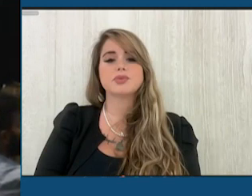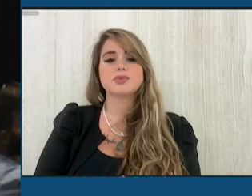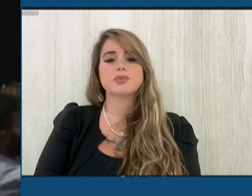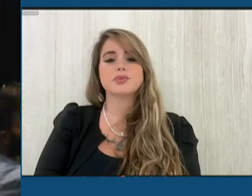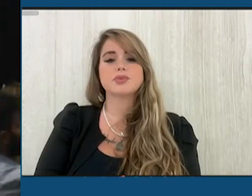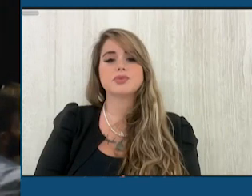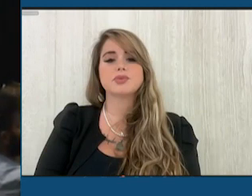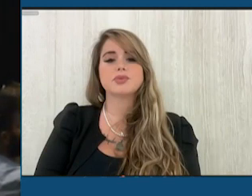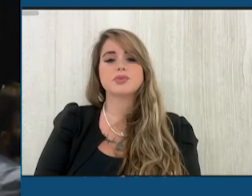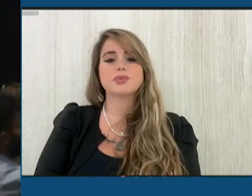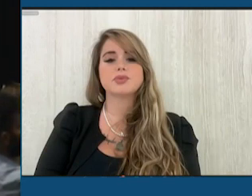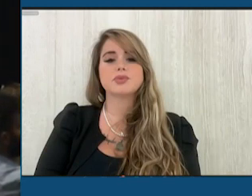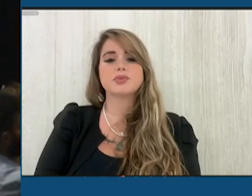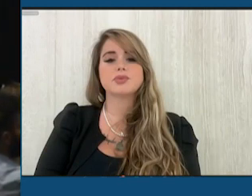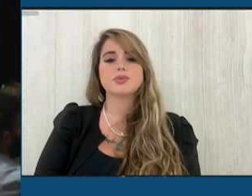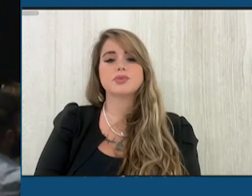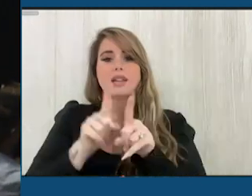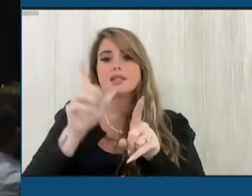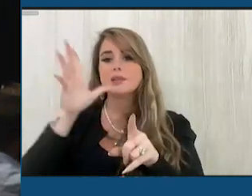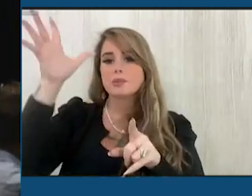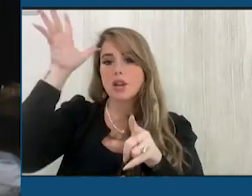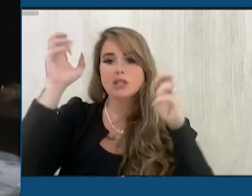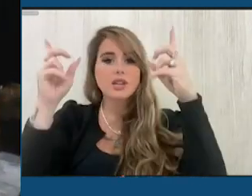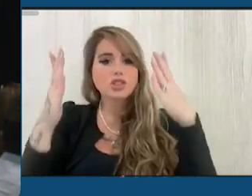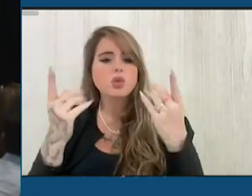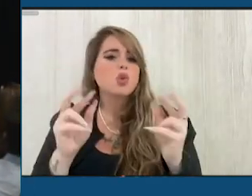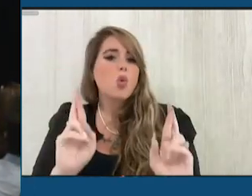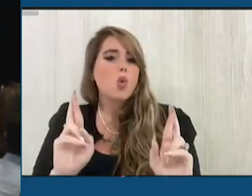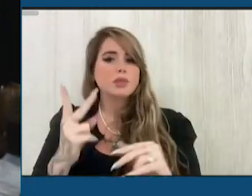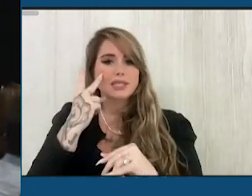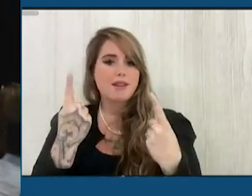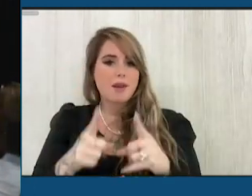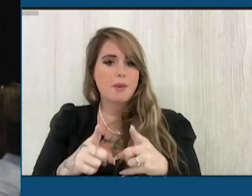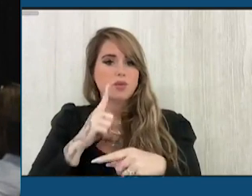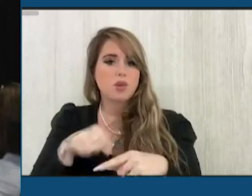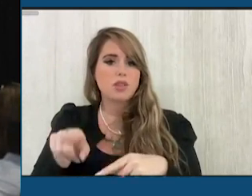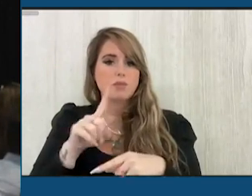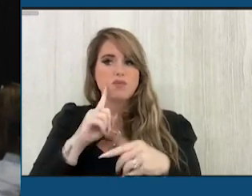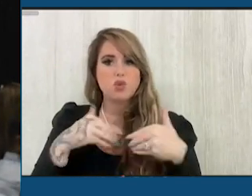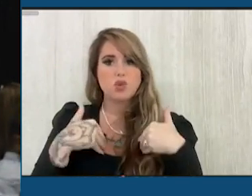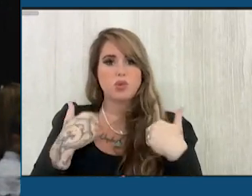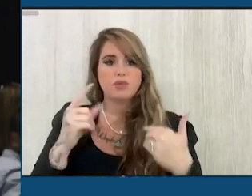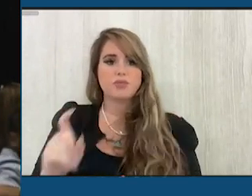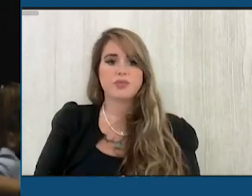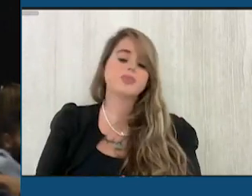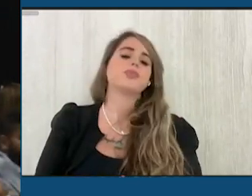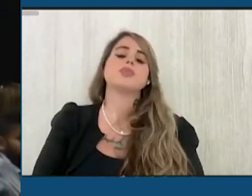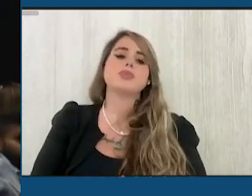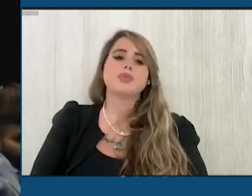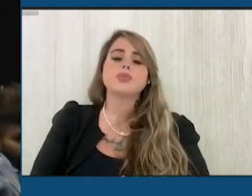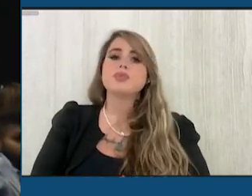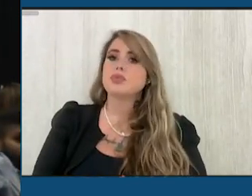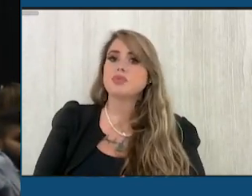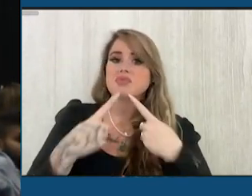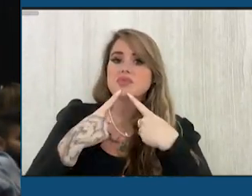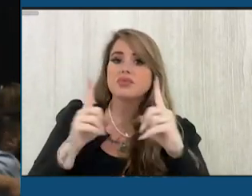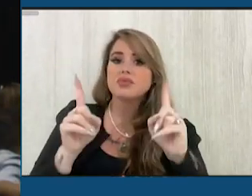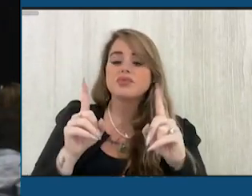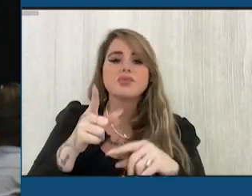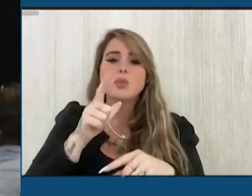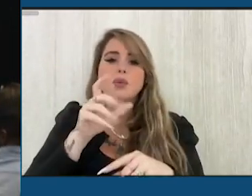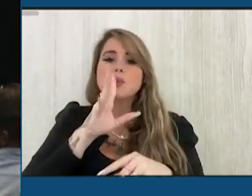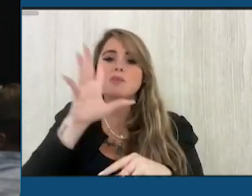as educators? What are you hoping for those youth? Success. I didn't ask you to speak out loud, but it's